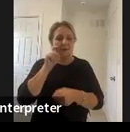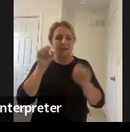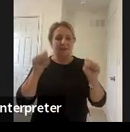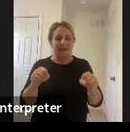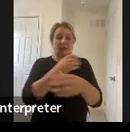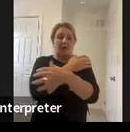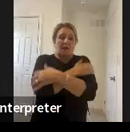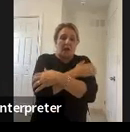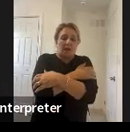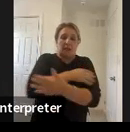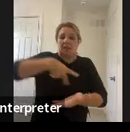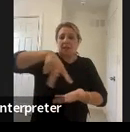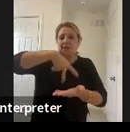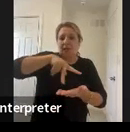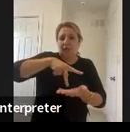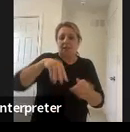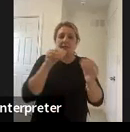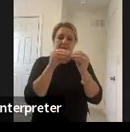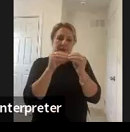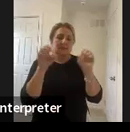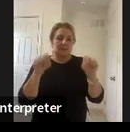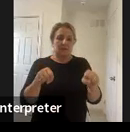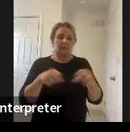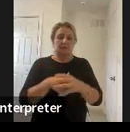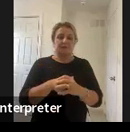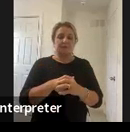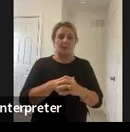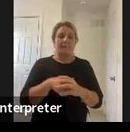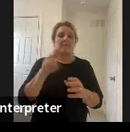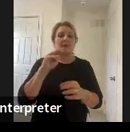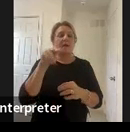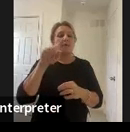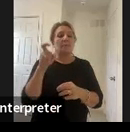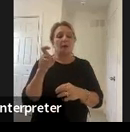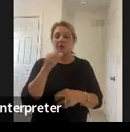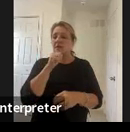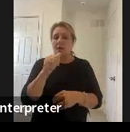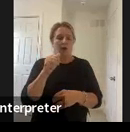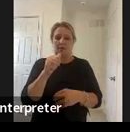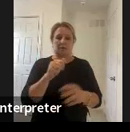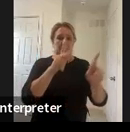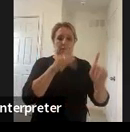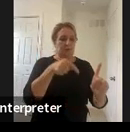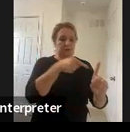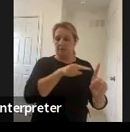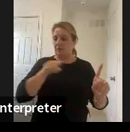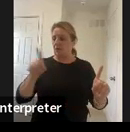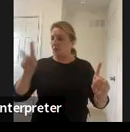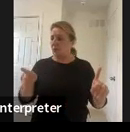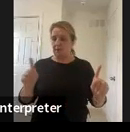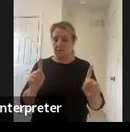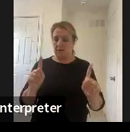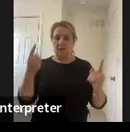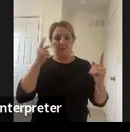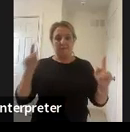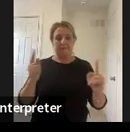hugging, dancing, or even kissing. Monkeypox does not spread from person to person from walking past someone